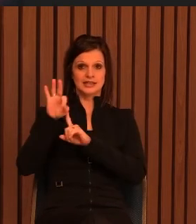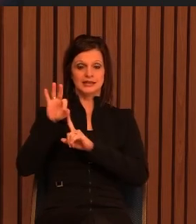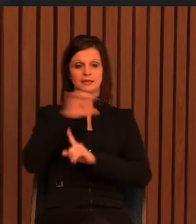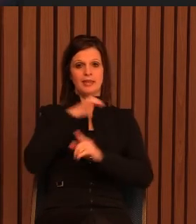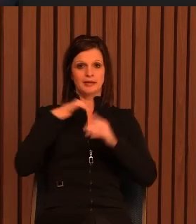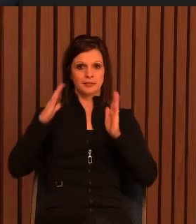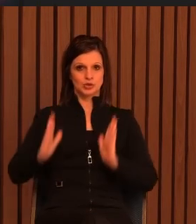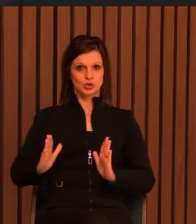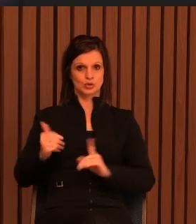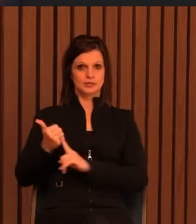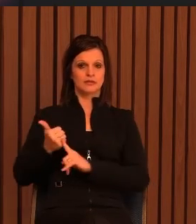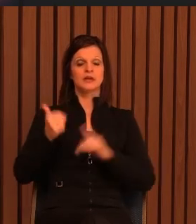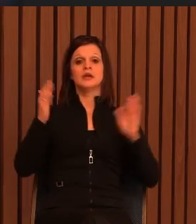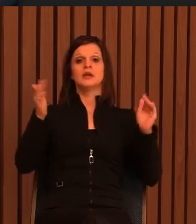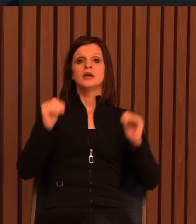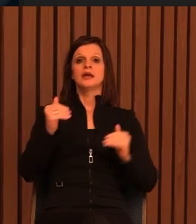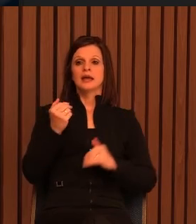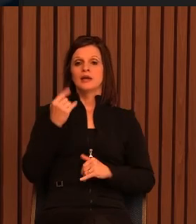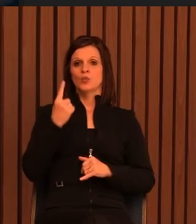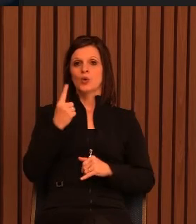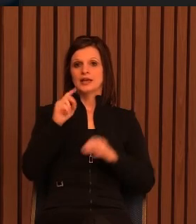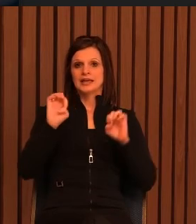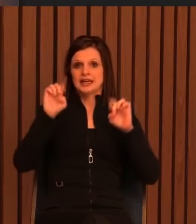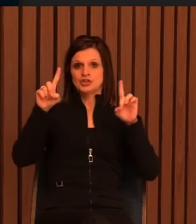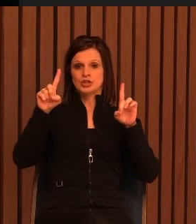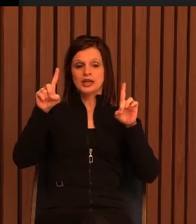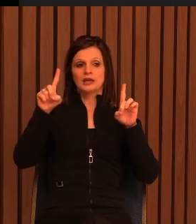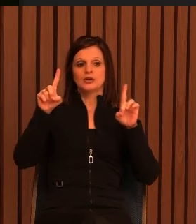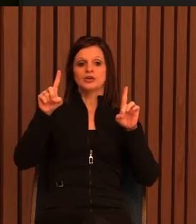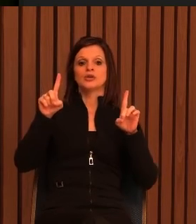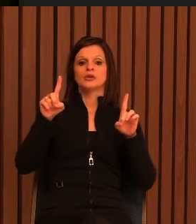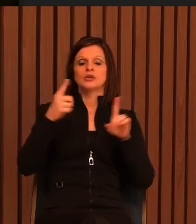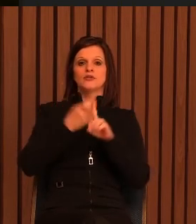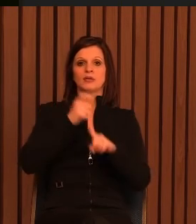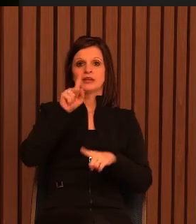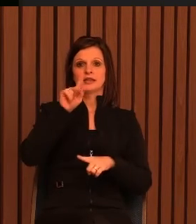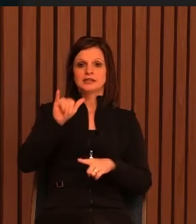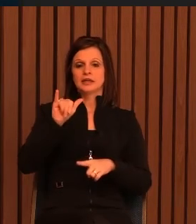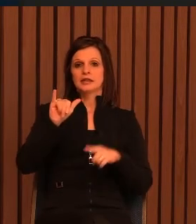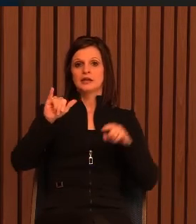Commissioner. And one educator from the Kentucky Coalition of Advancing Education.